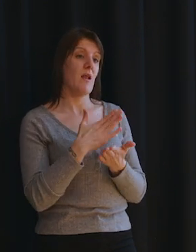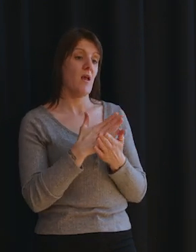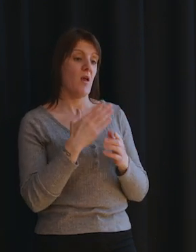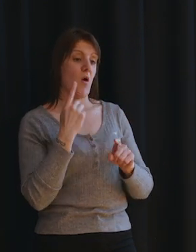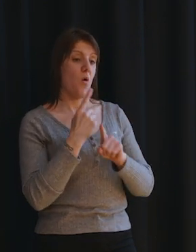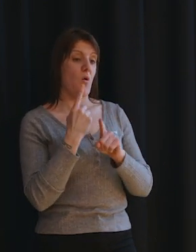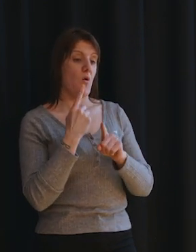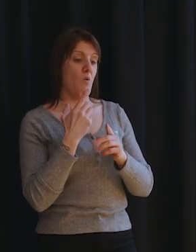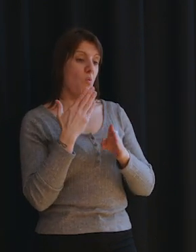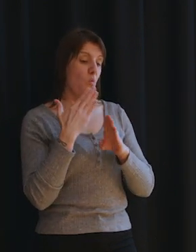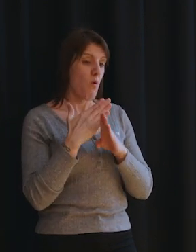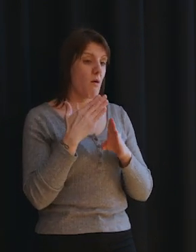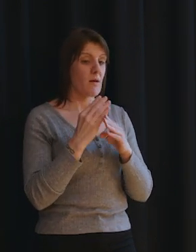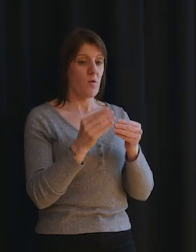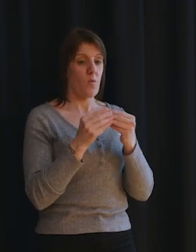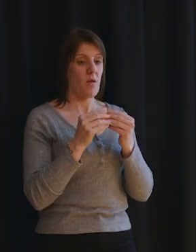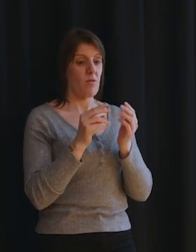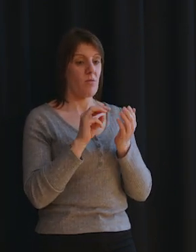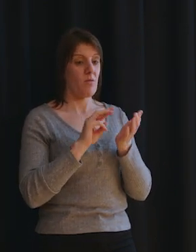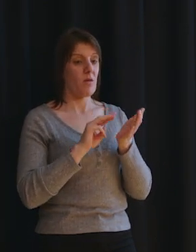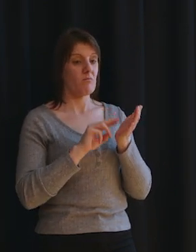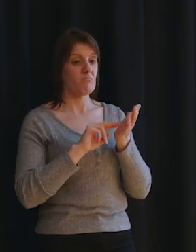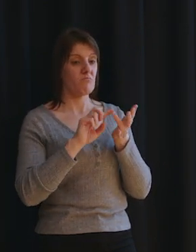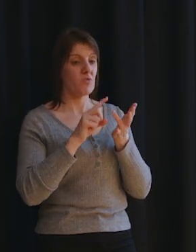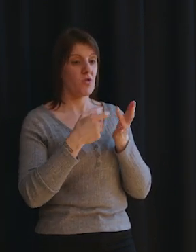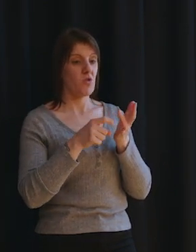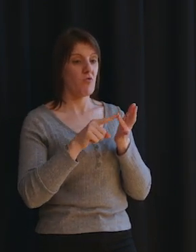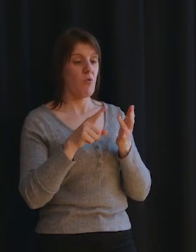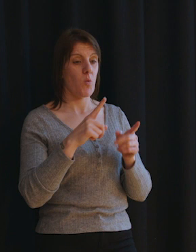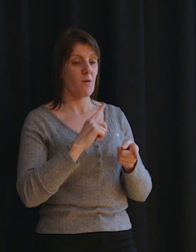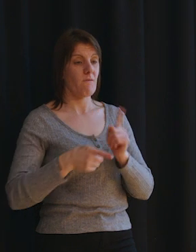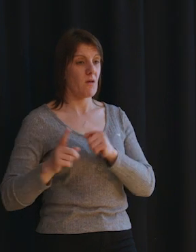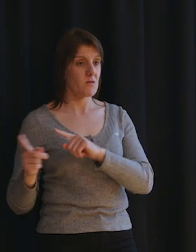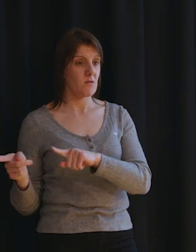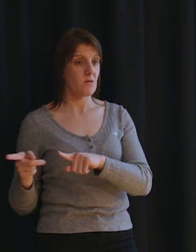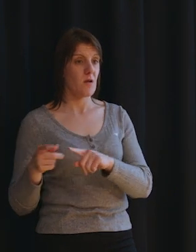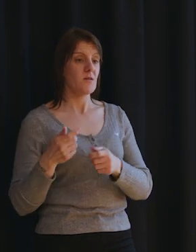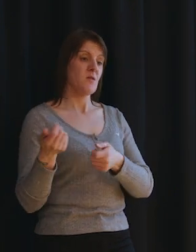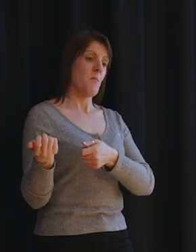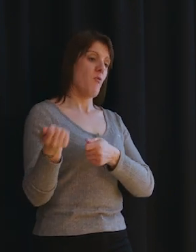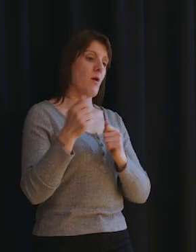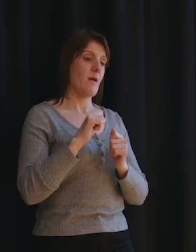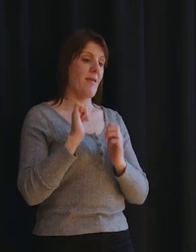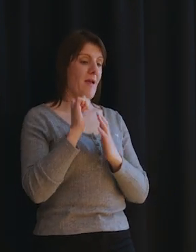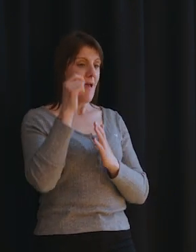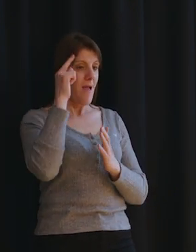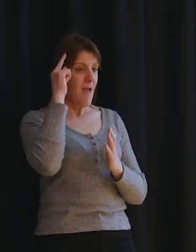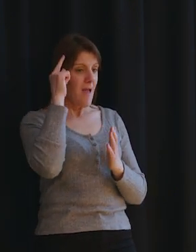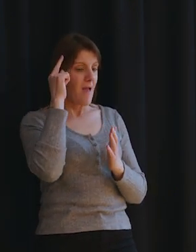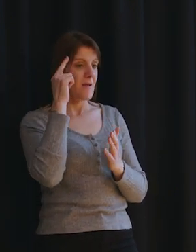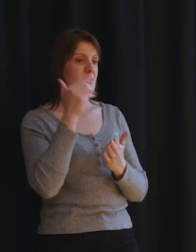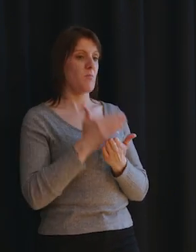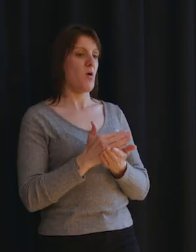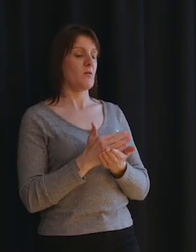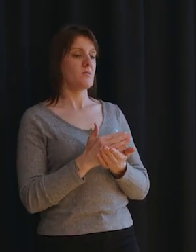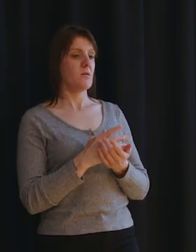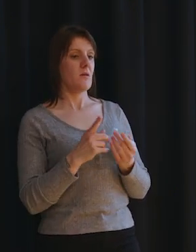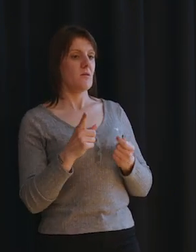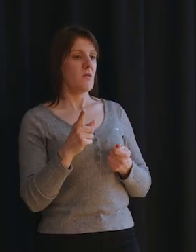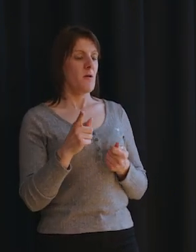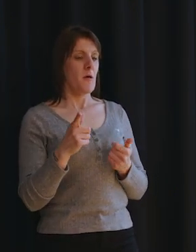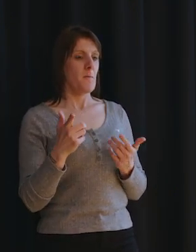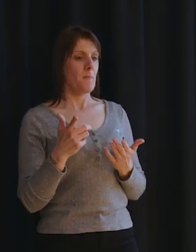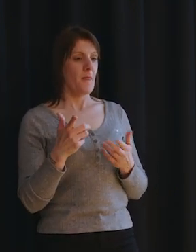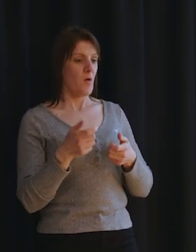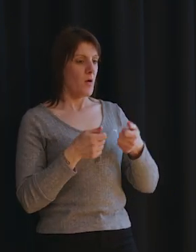with neurodiversity is bringing together the expertise. Working together in a coordinated